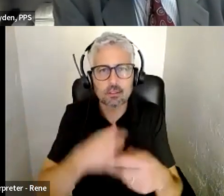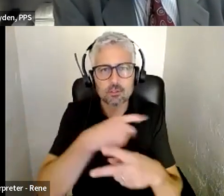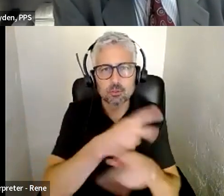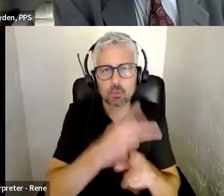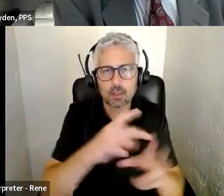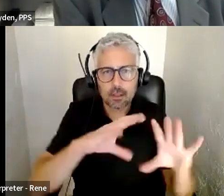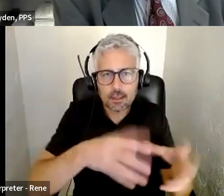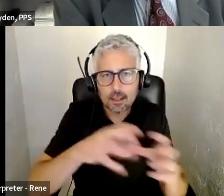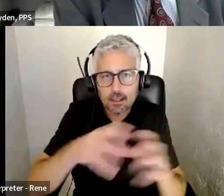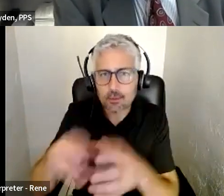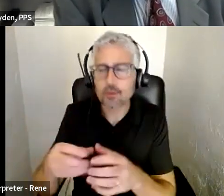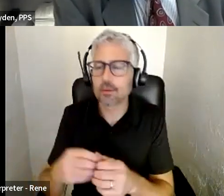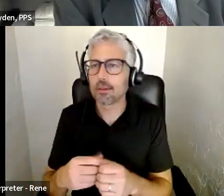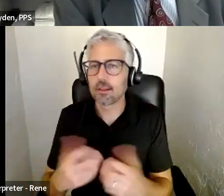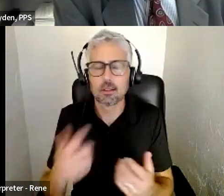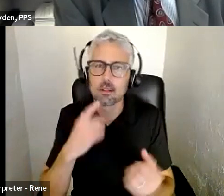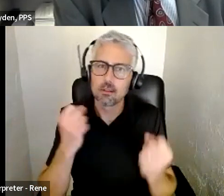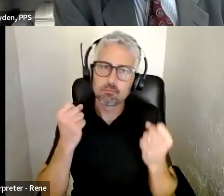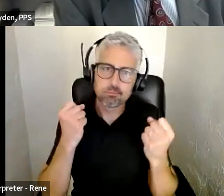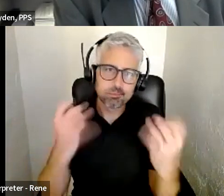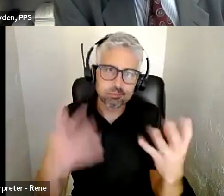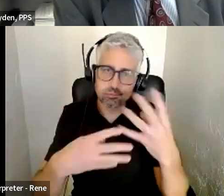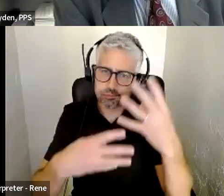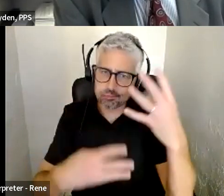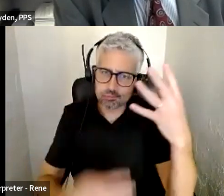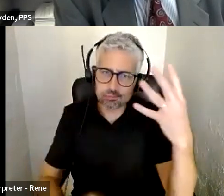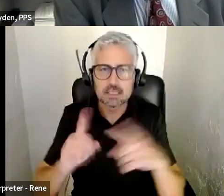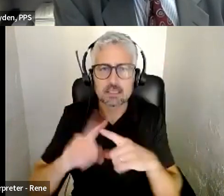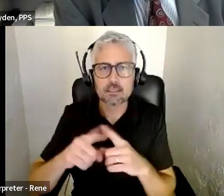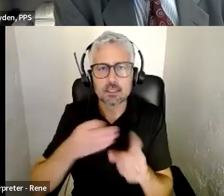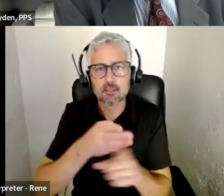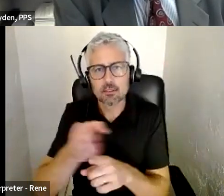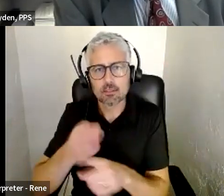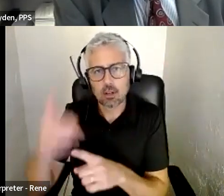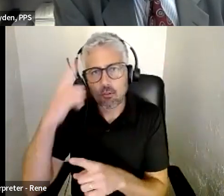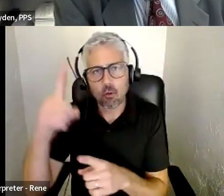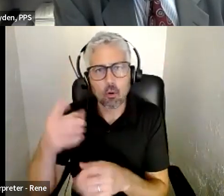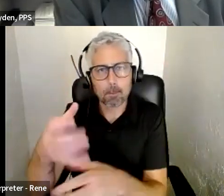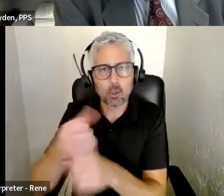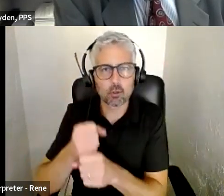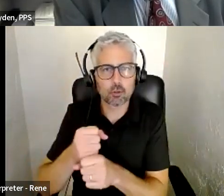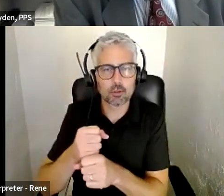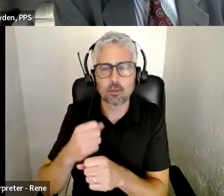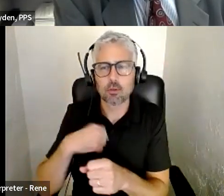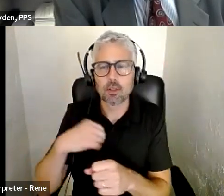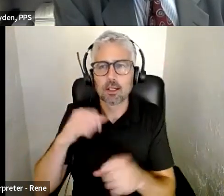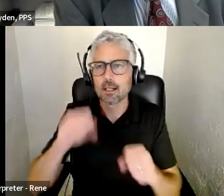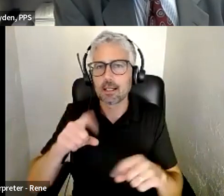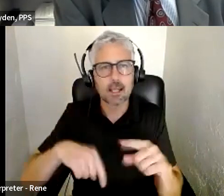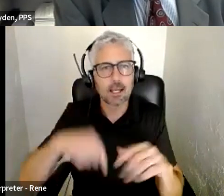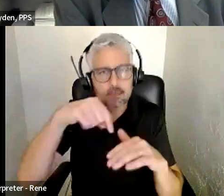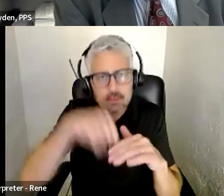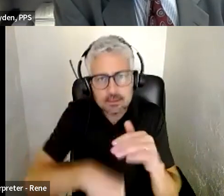or, because there's so many different areas of procurement and go deep on each one. But what we can maybe